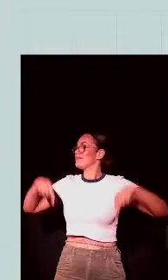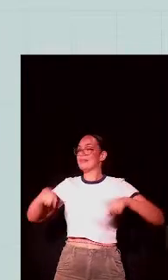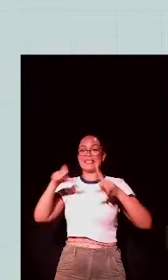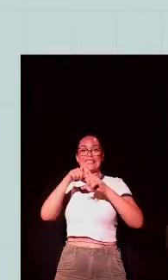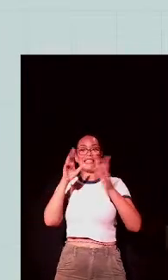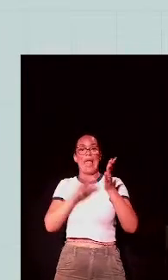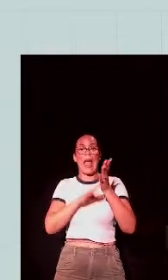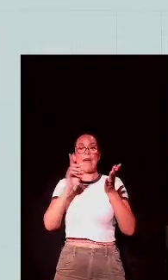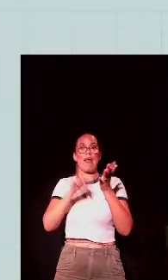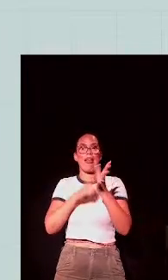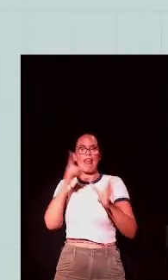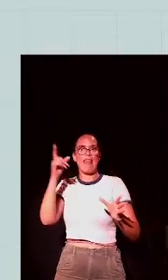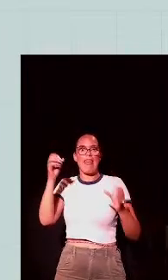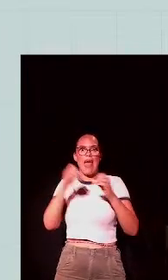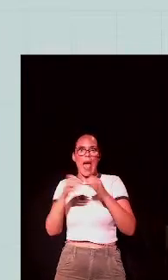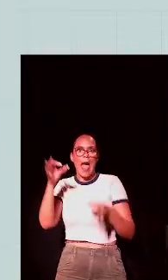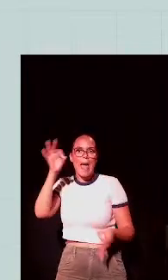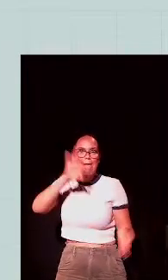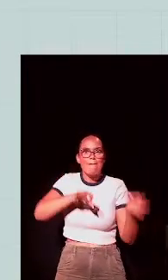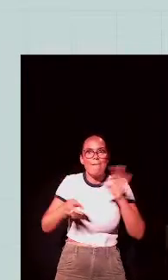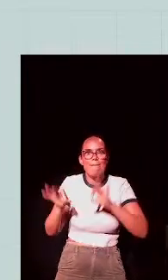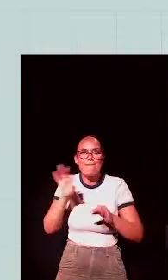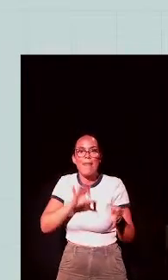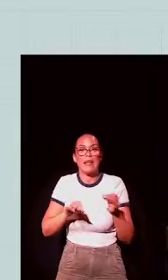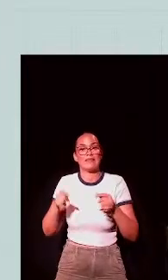are our sessions at Drake Music,